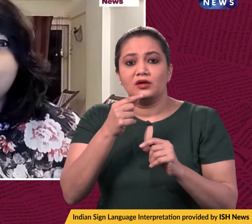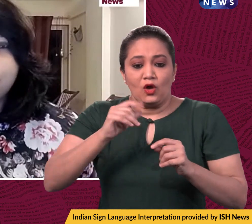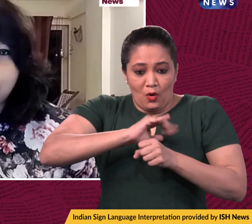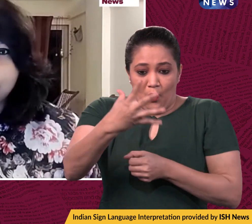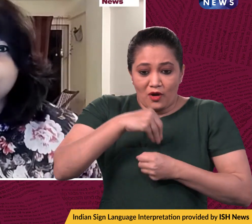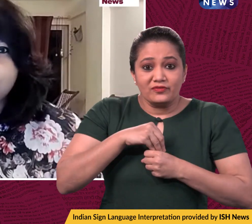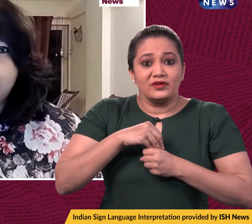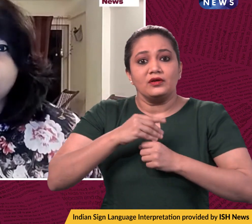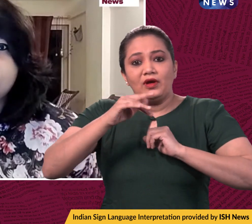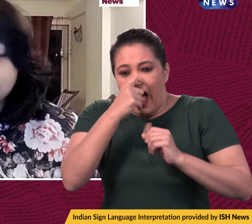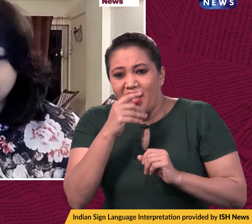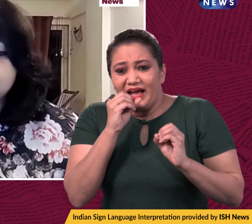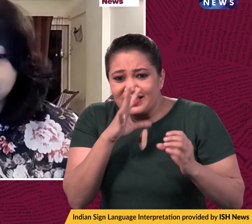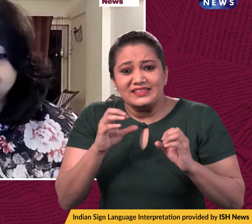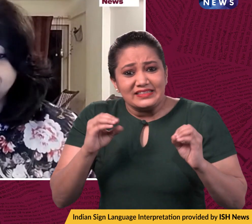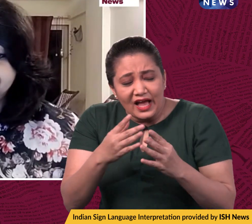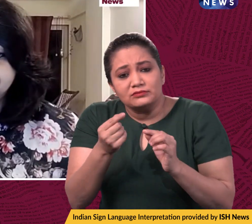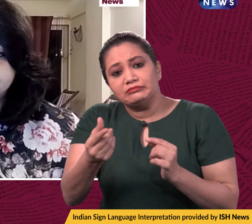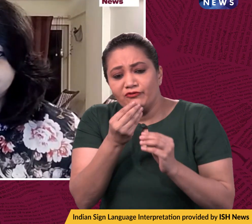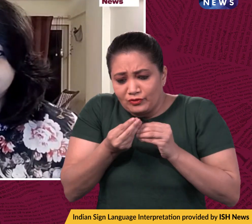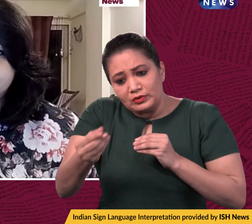days of them showing symptoms.